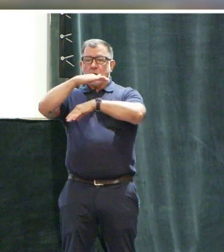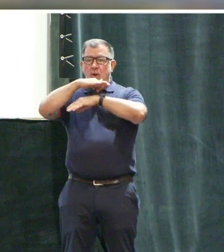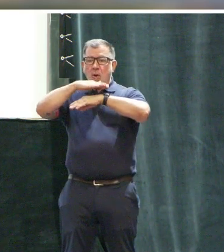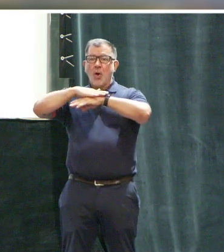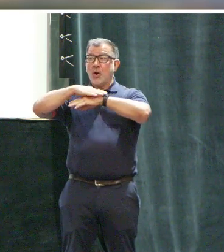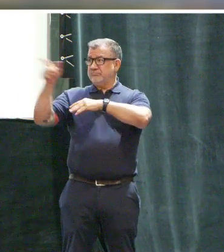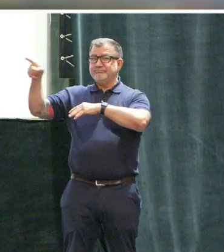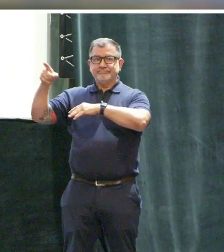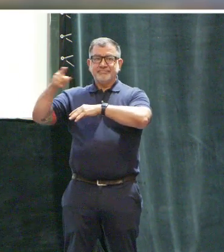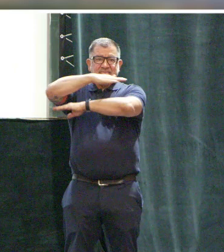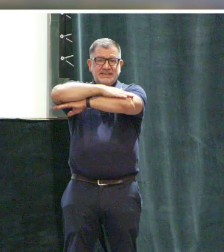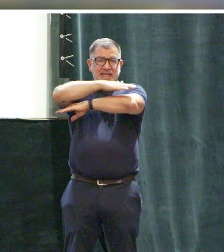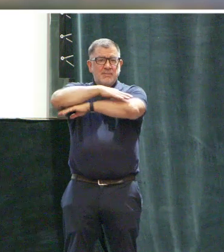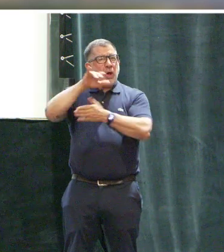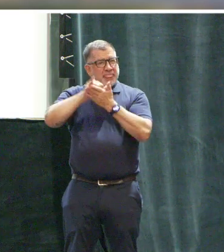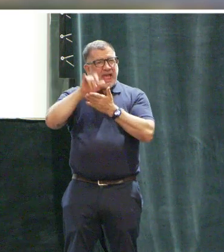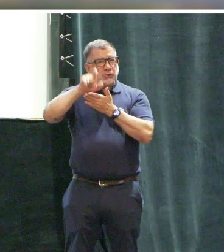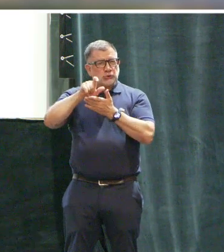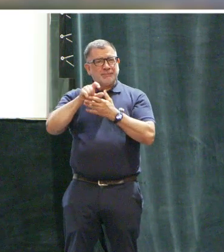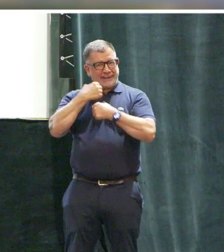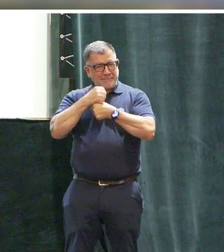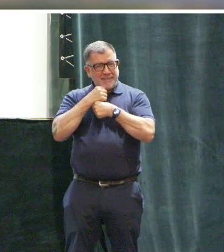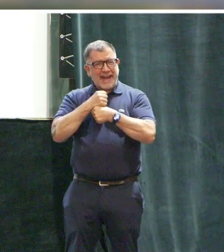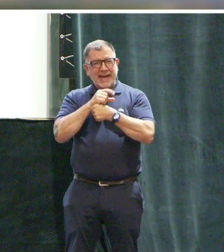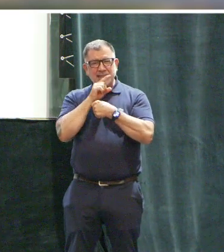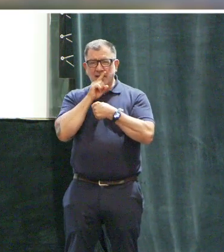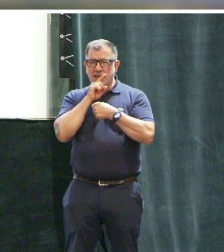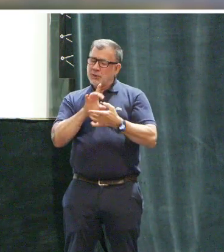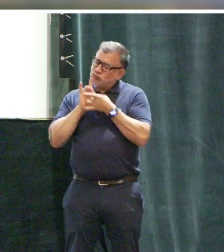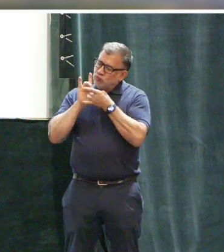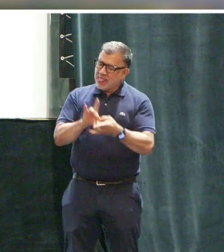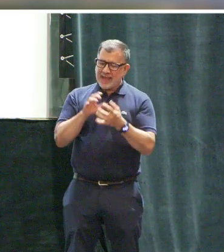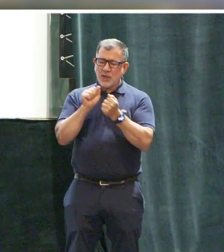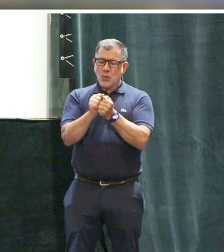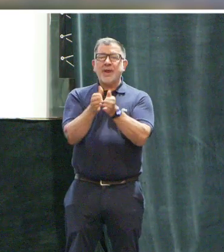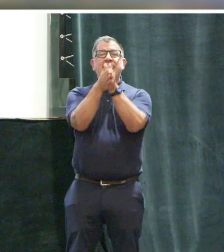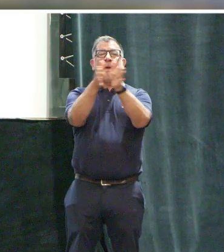an integral part of the public record. I'm going to address